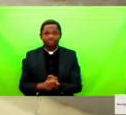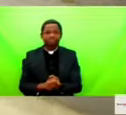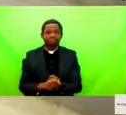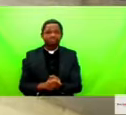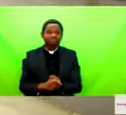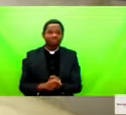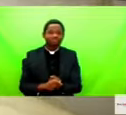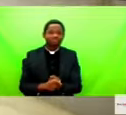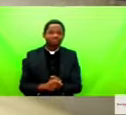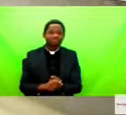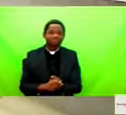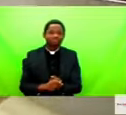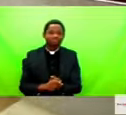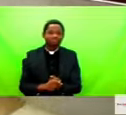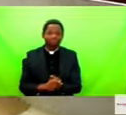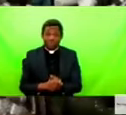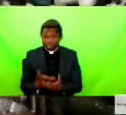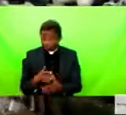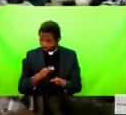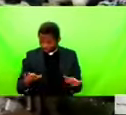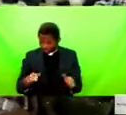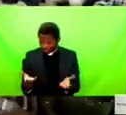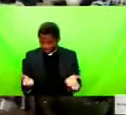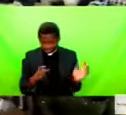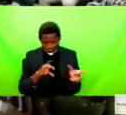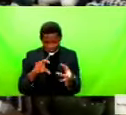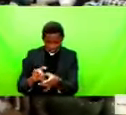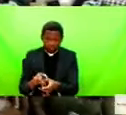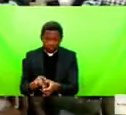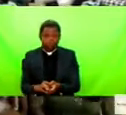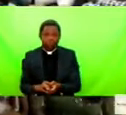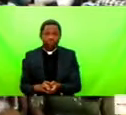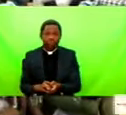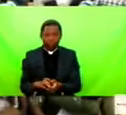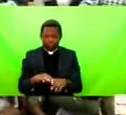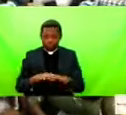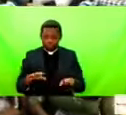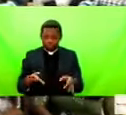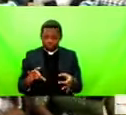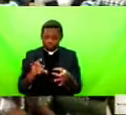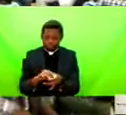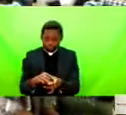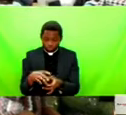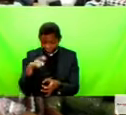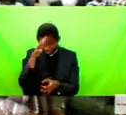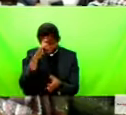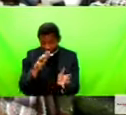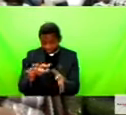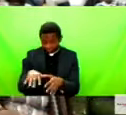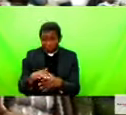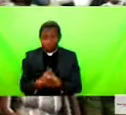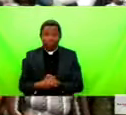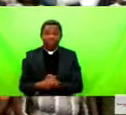Yeah, please, if the children are here, please come and join your dad.